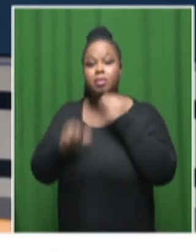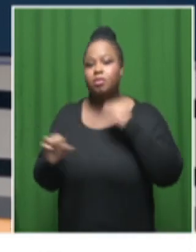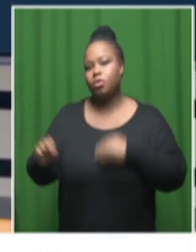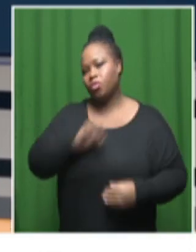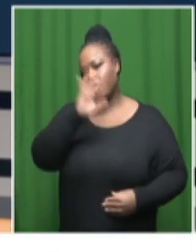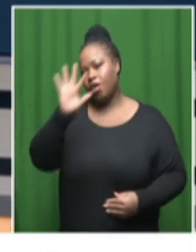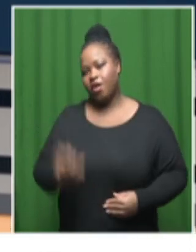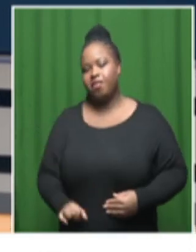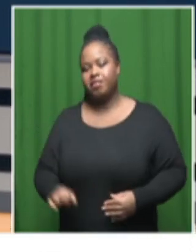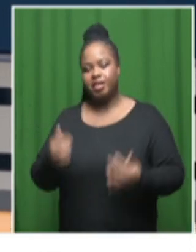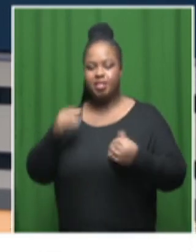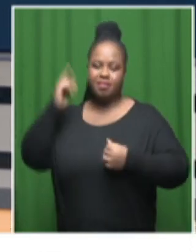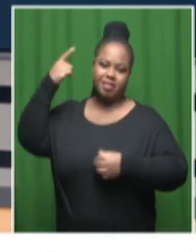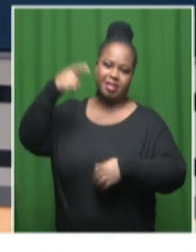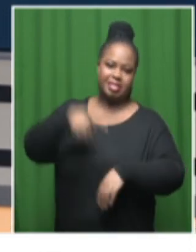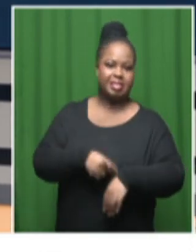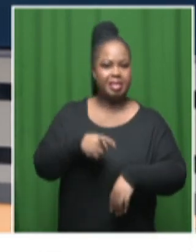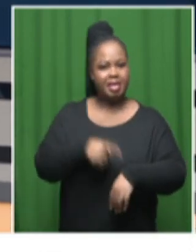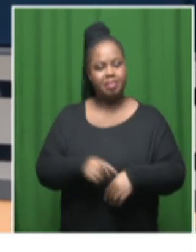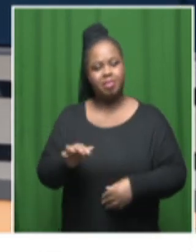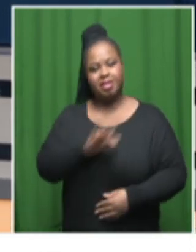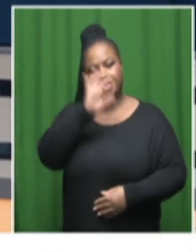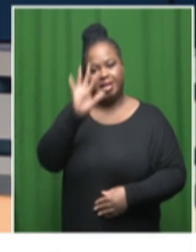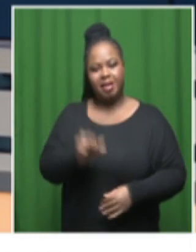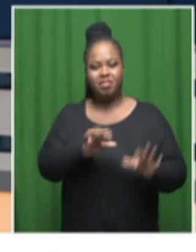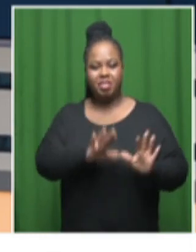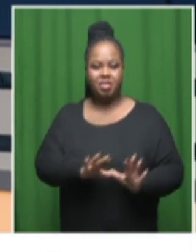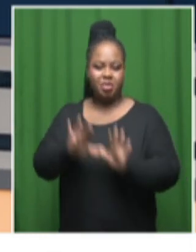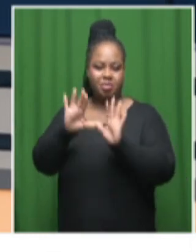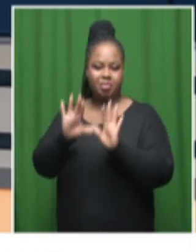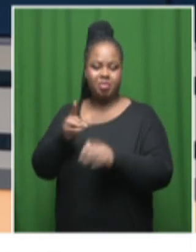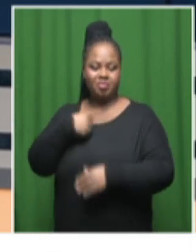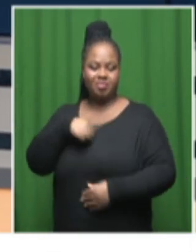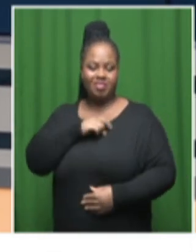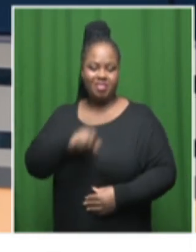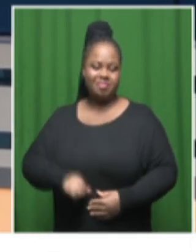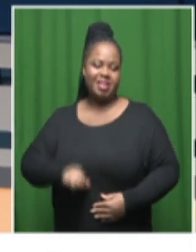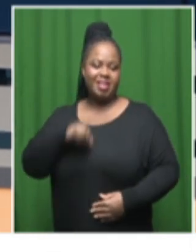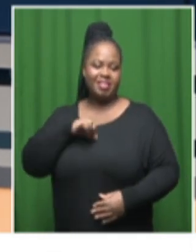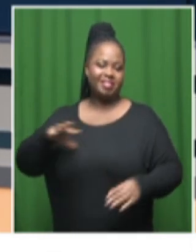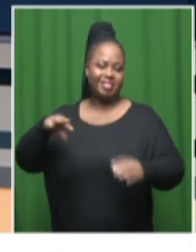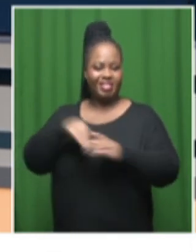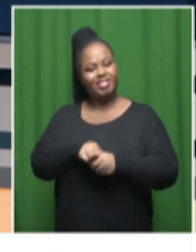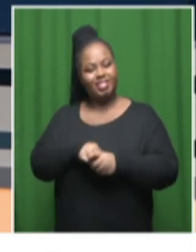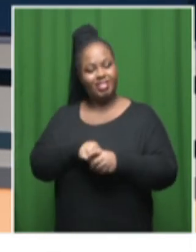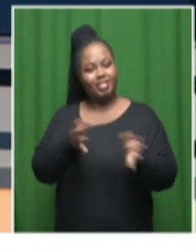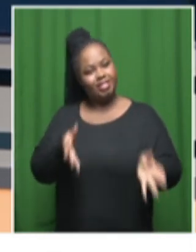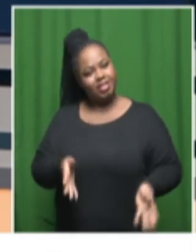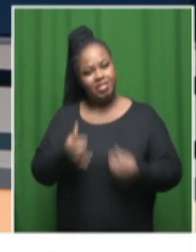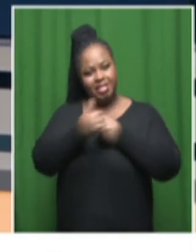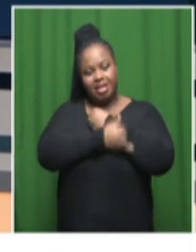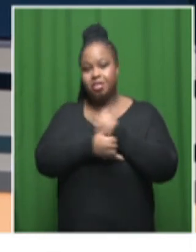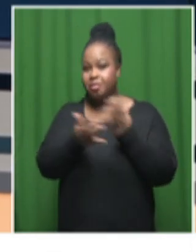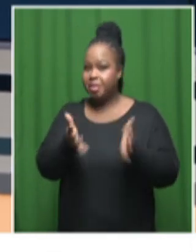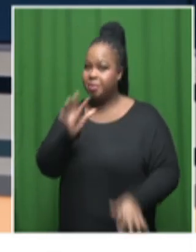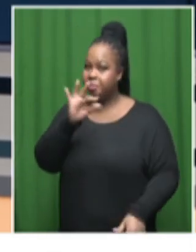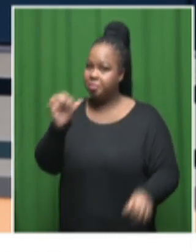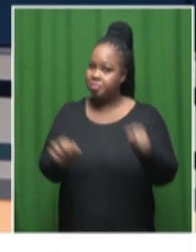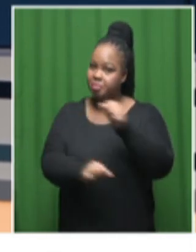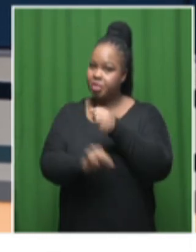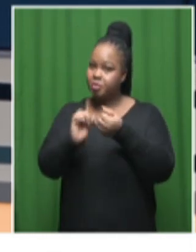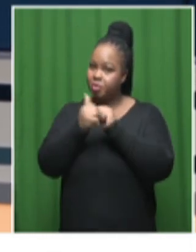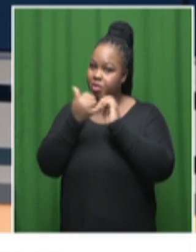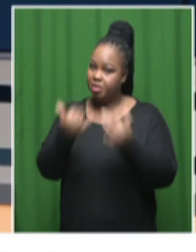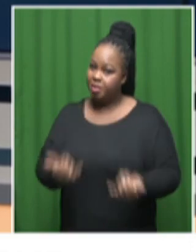the host nation, the first time on the African continent, and we are proud to be part of that moment as a nation. But that's how we wrap up your